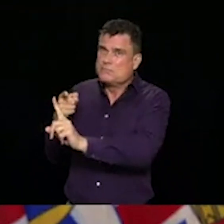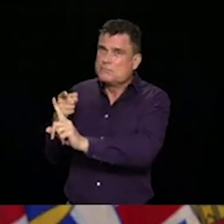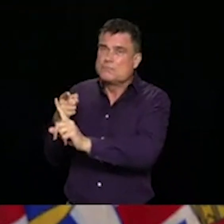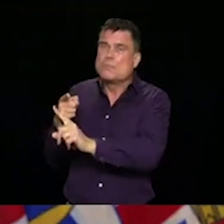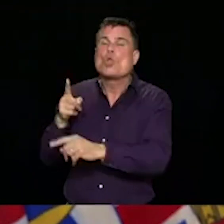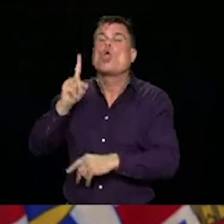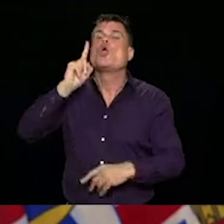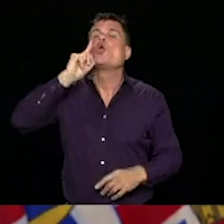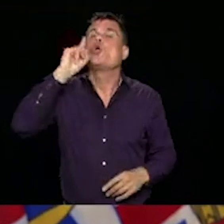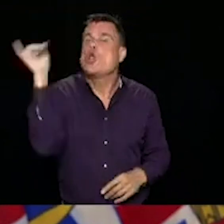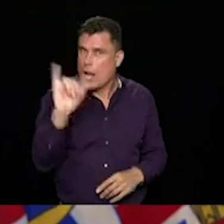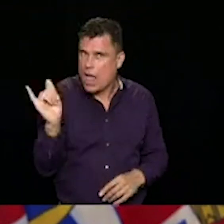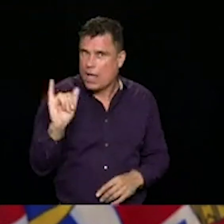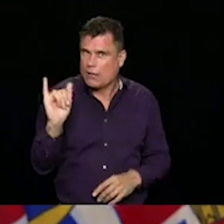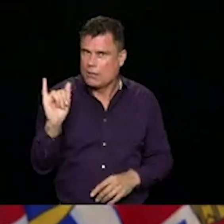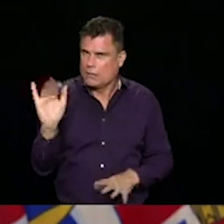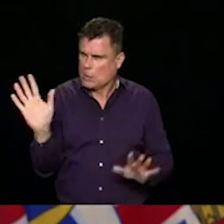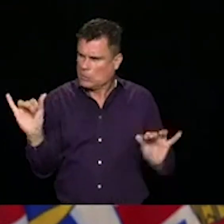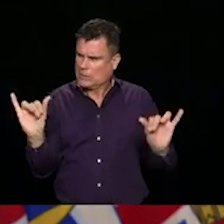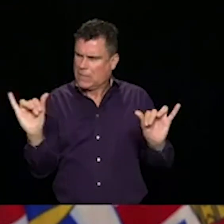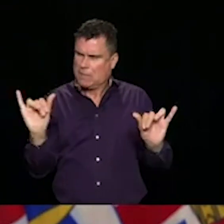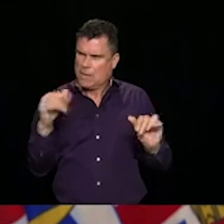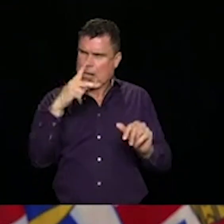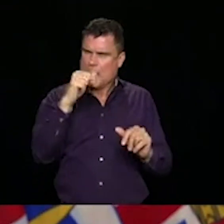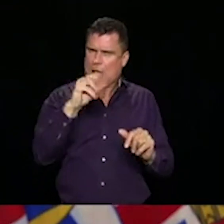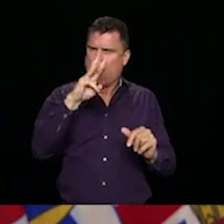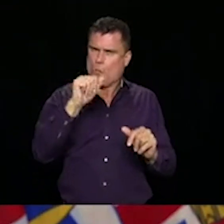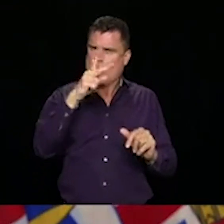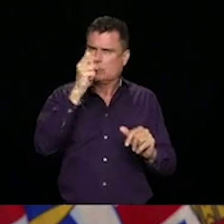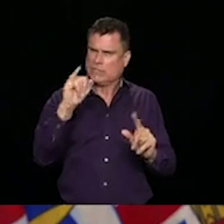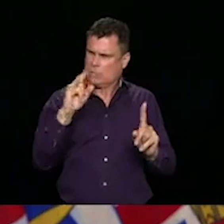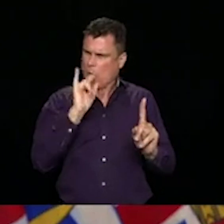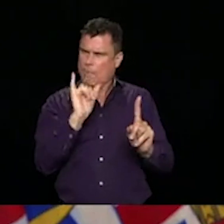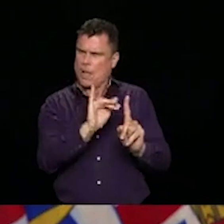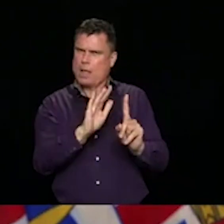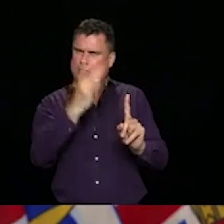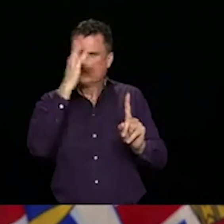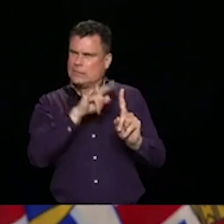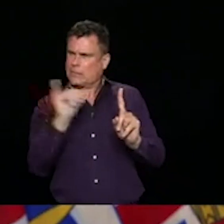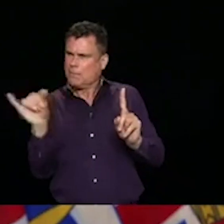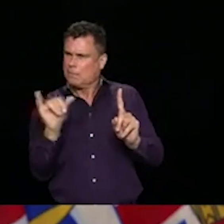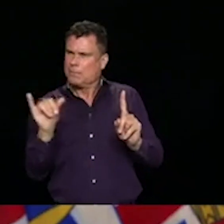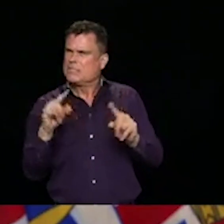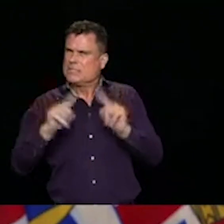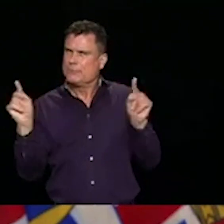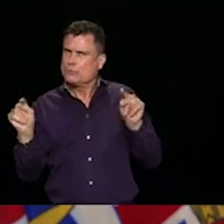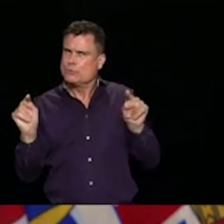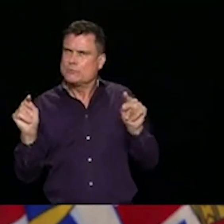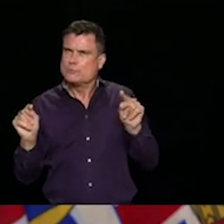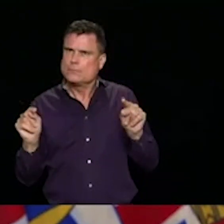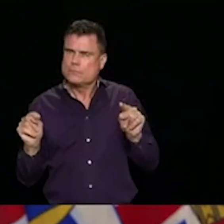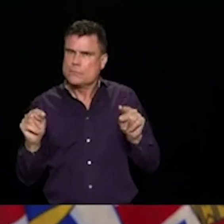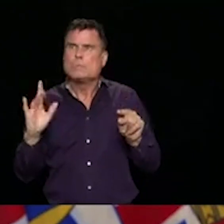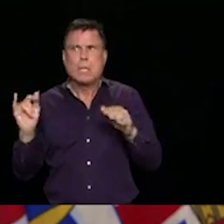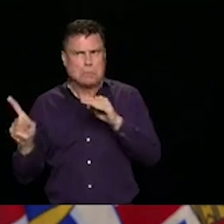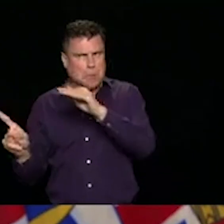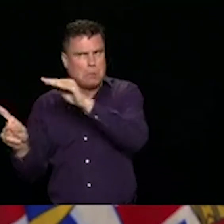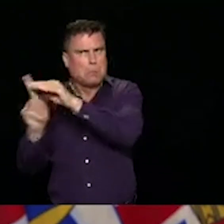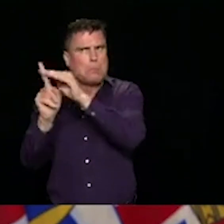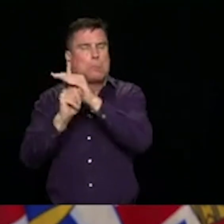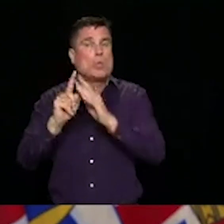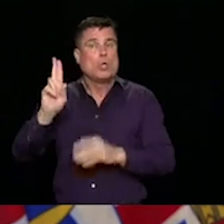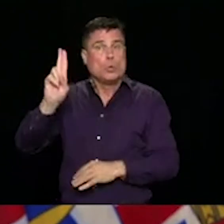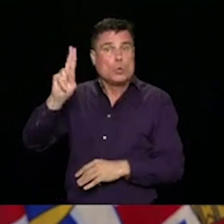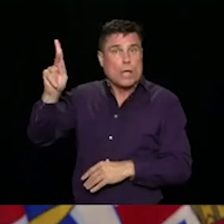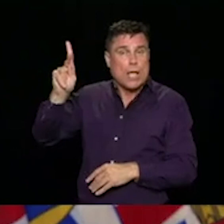been a couple hundred cases identified in Europe and the UK and in the United States, in a number,